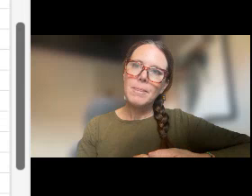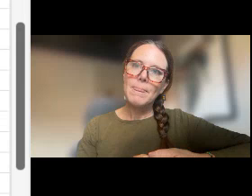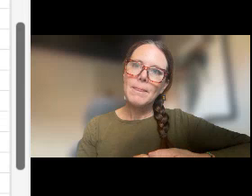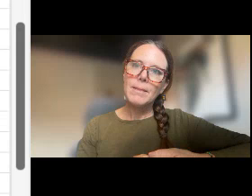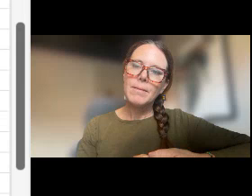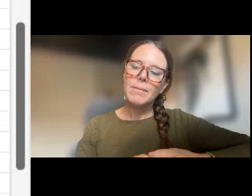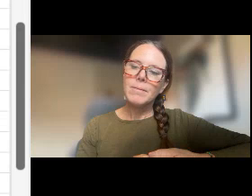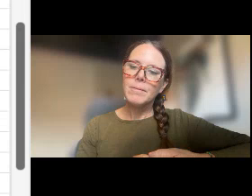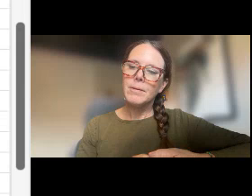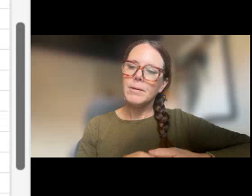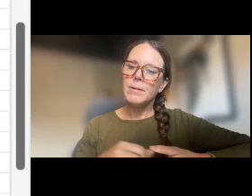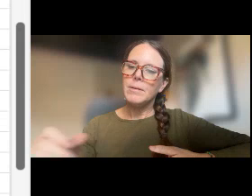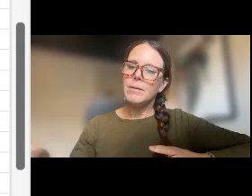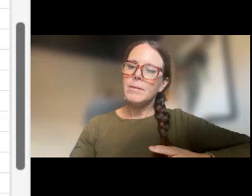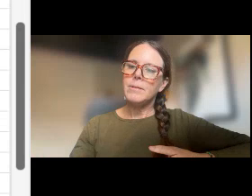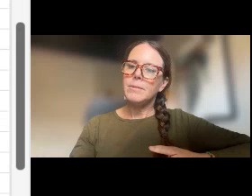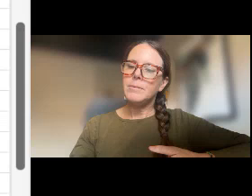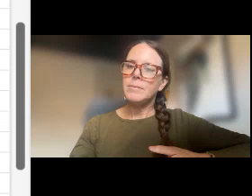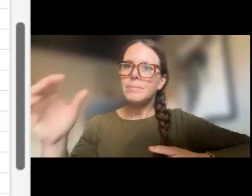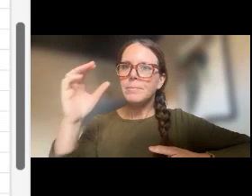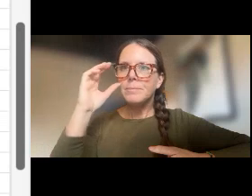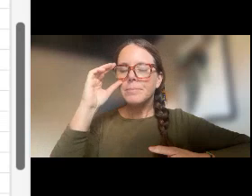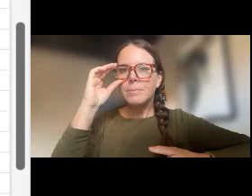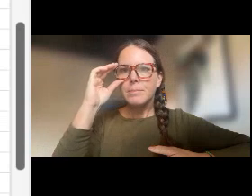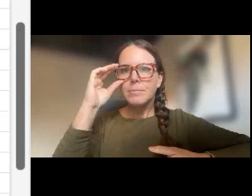one. We don't have a sponsorship for that in particular.